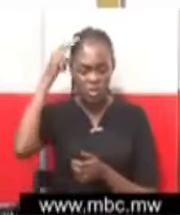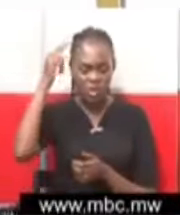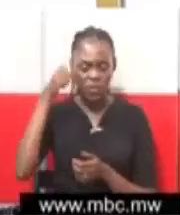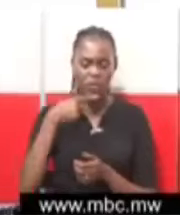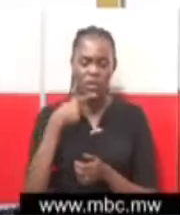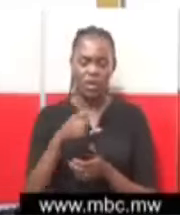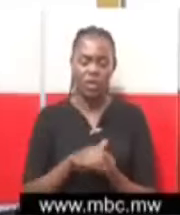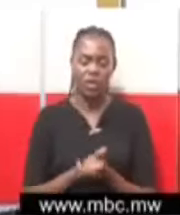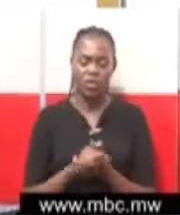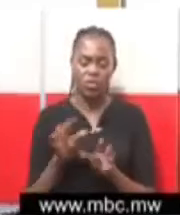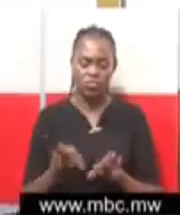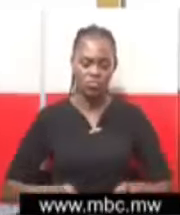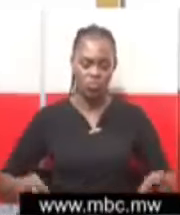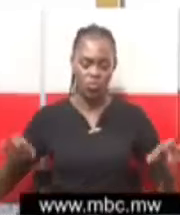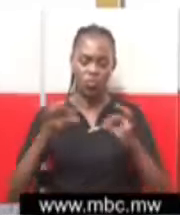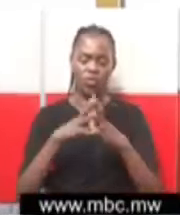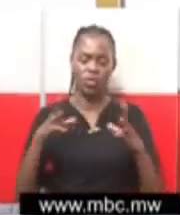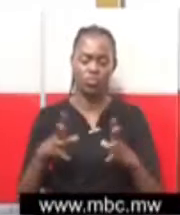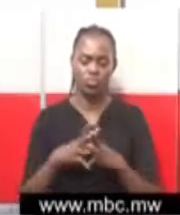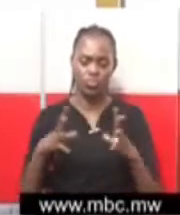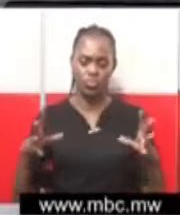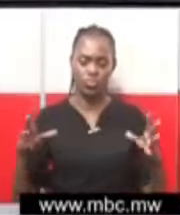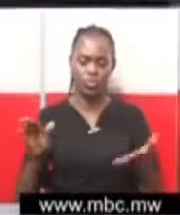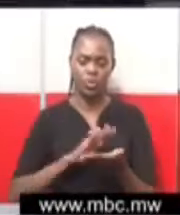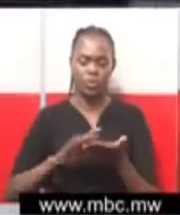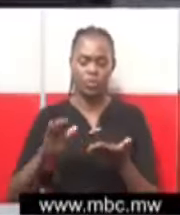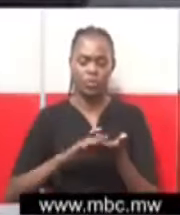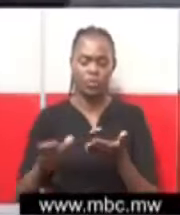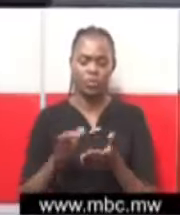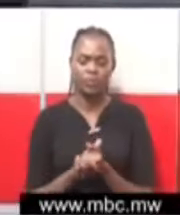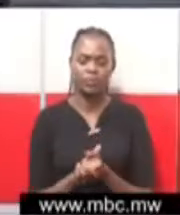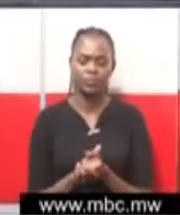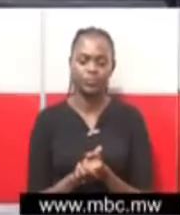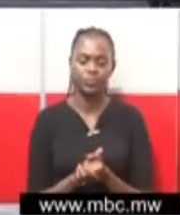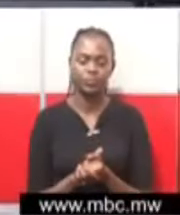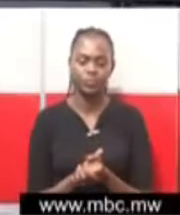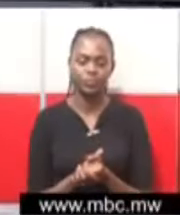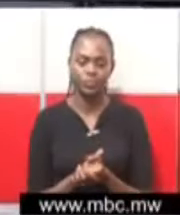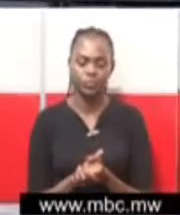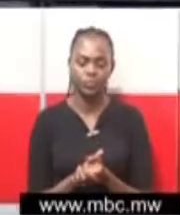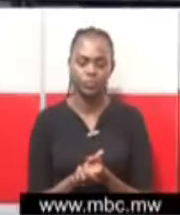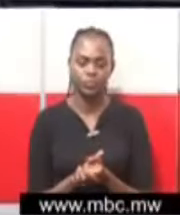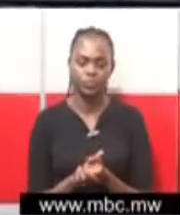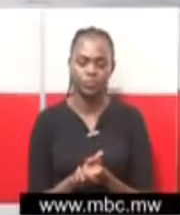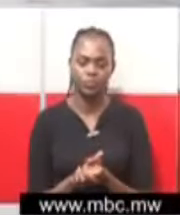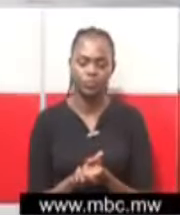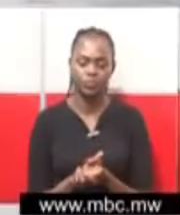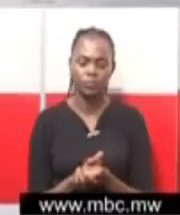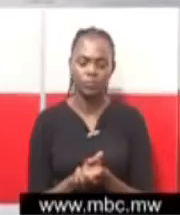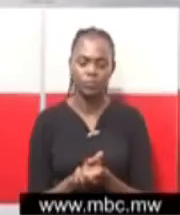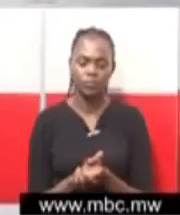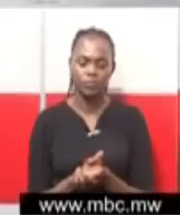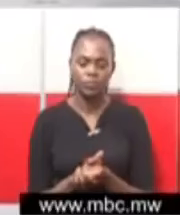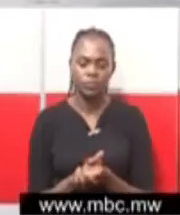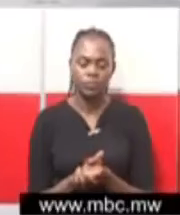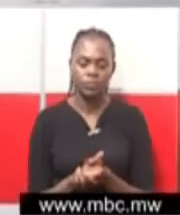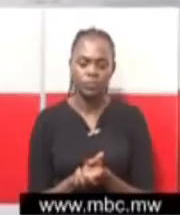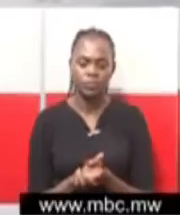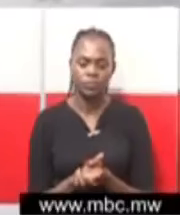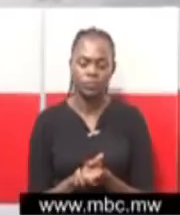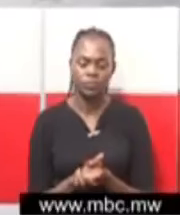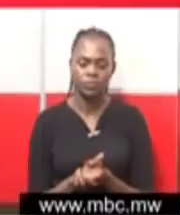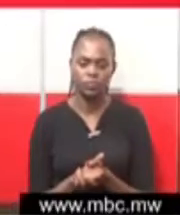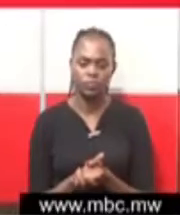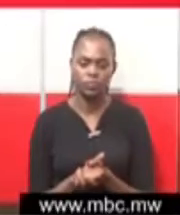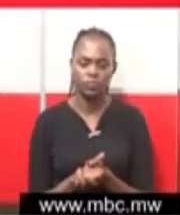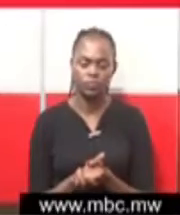is important for the growth of the Malawi economy. Justin Mkweu, MBC News, Nacala,